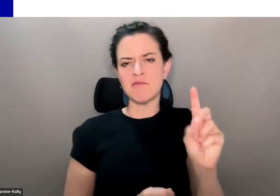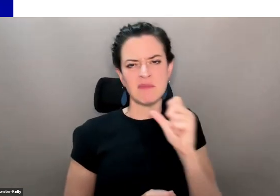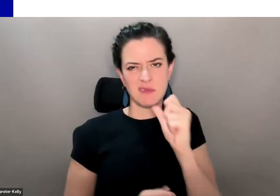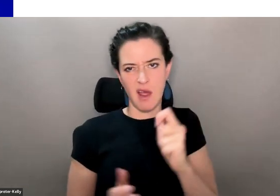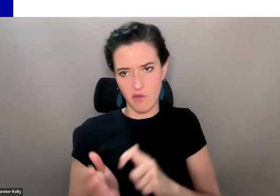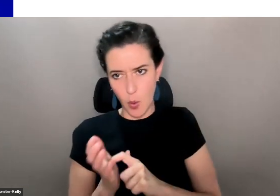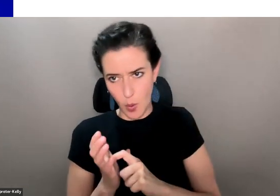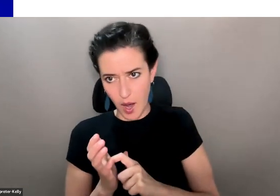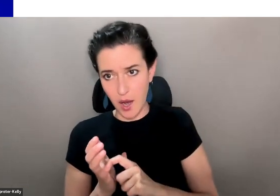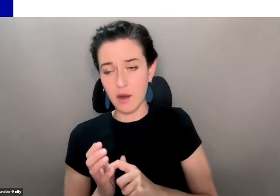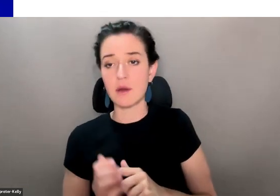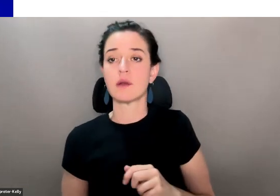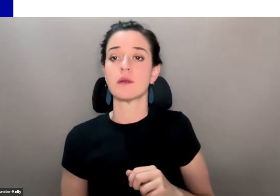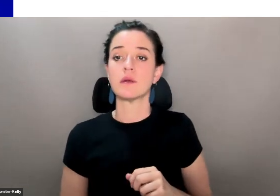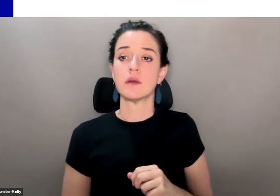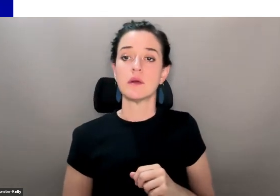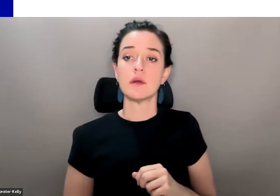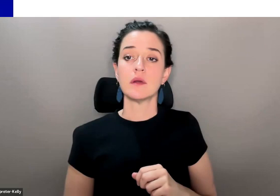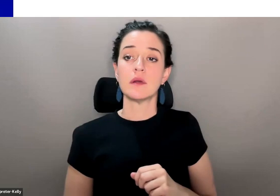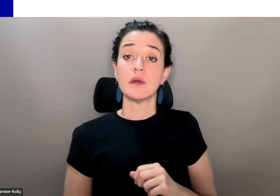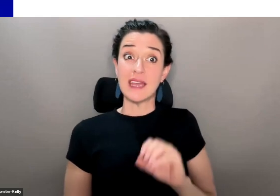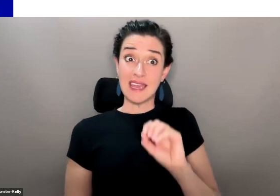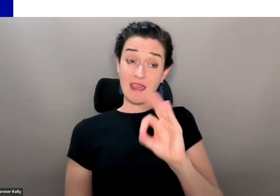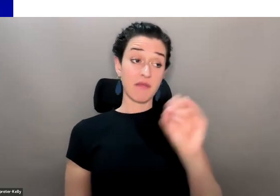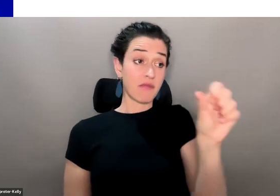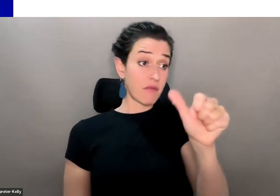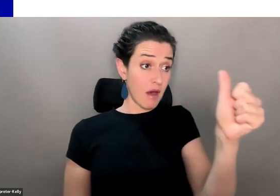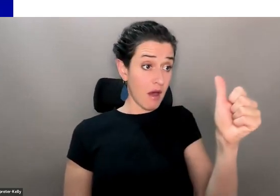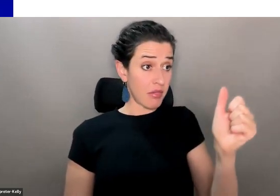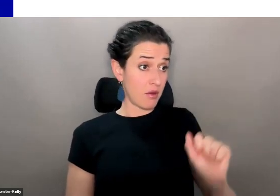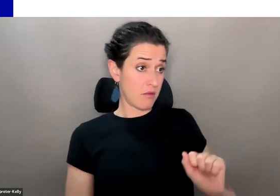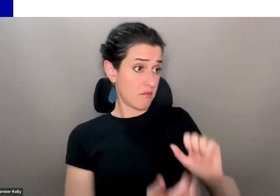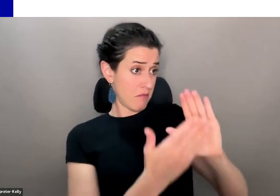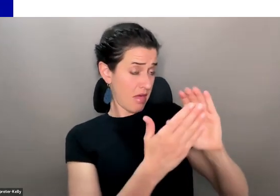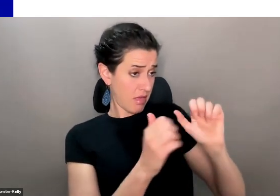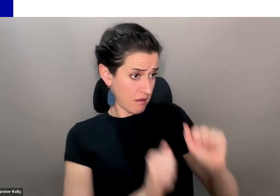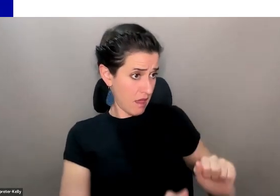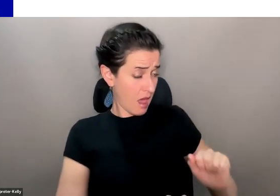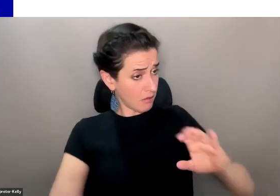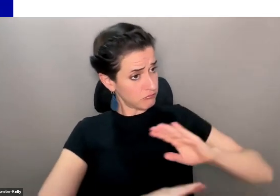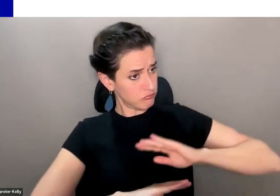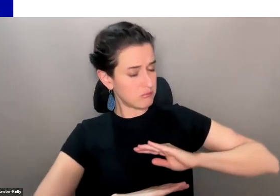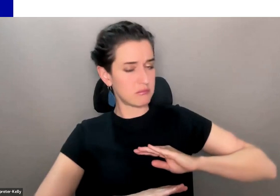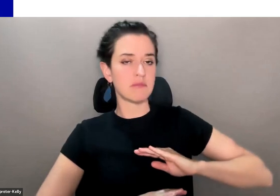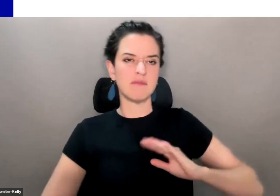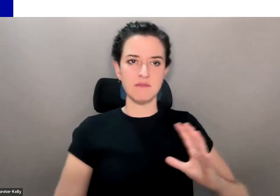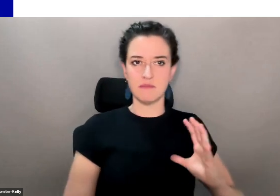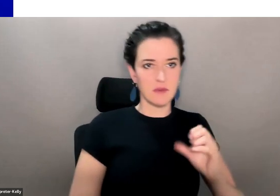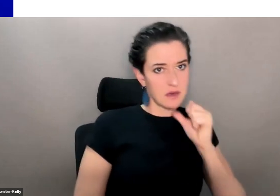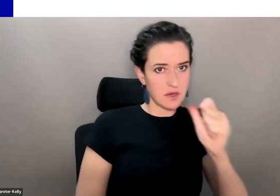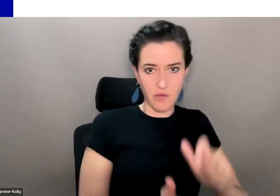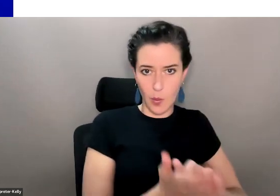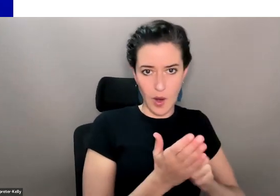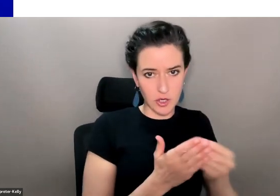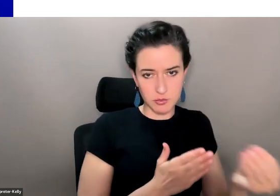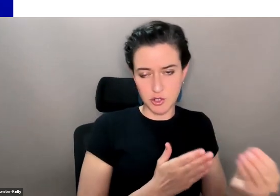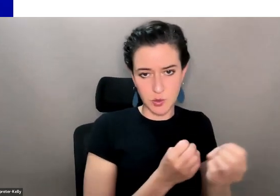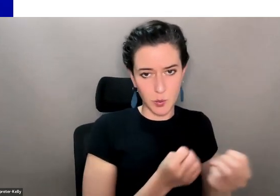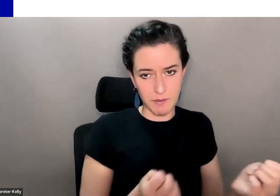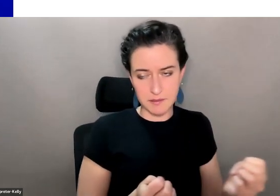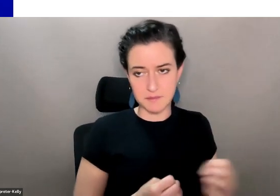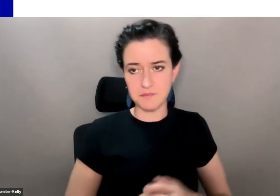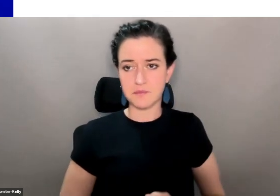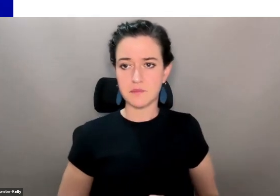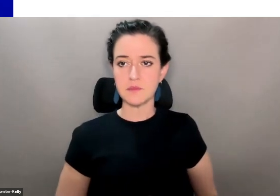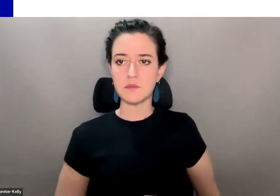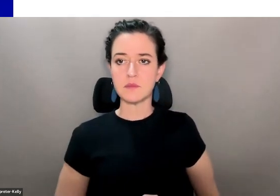to achieve program accessibility where other methods are effective to achieve compliance. And there's an additional requirement that